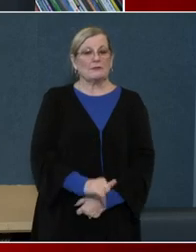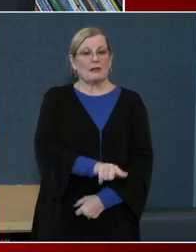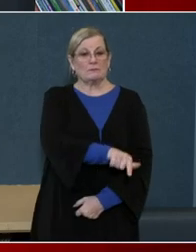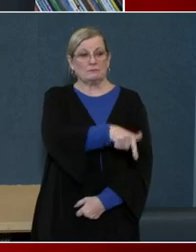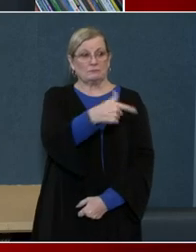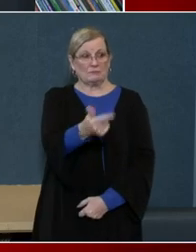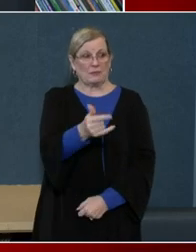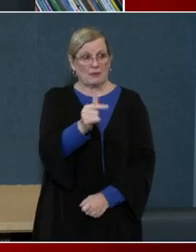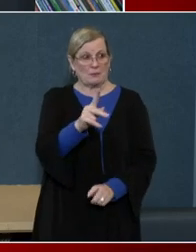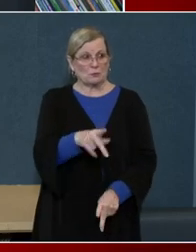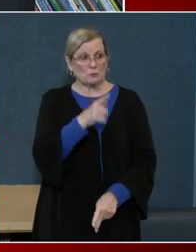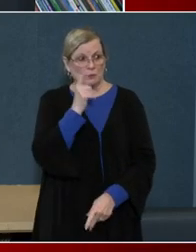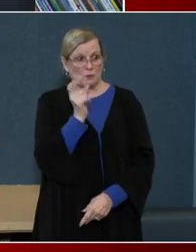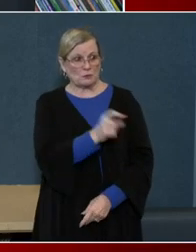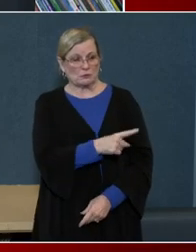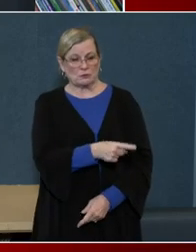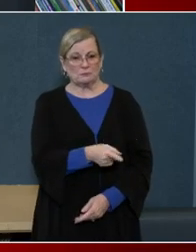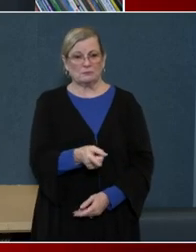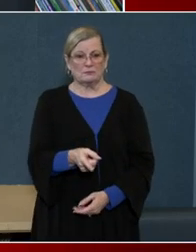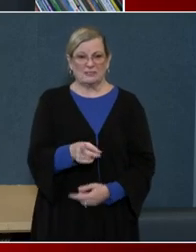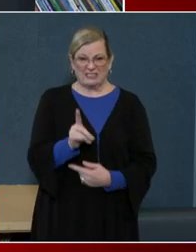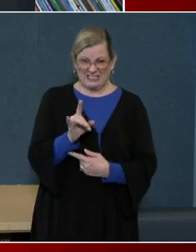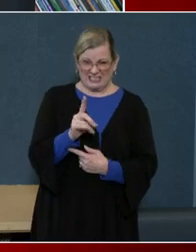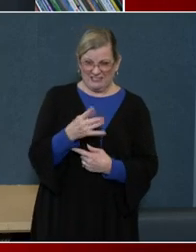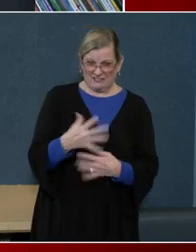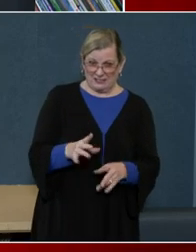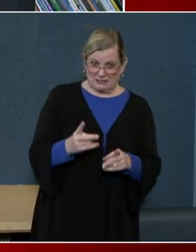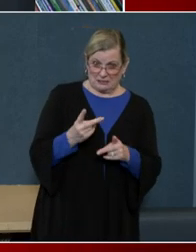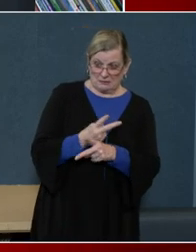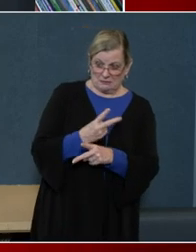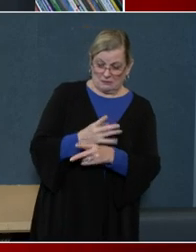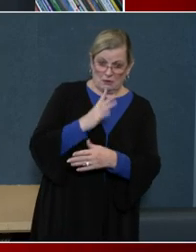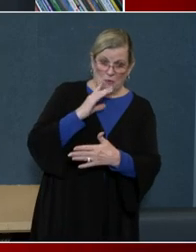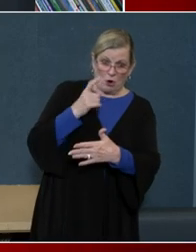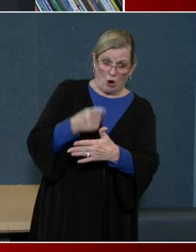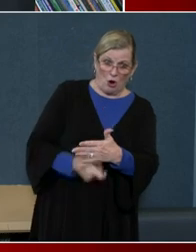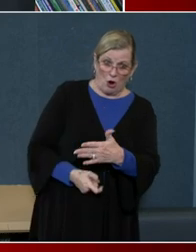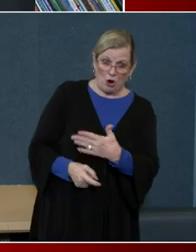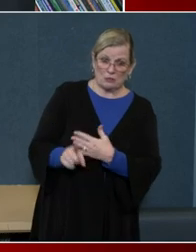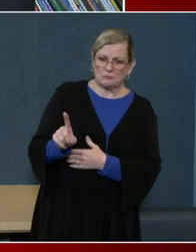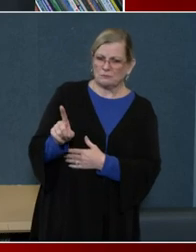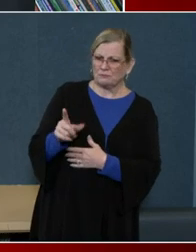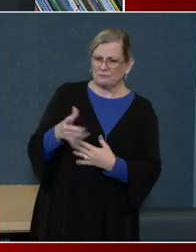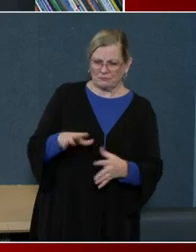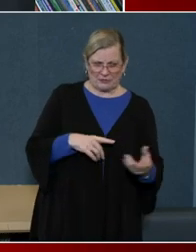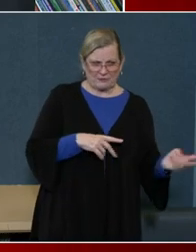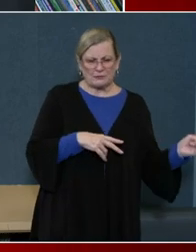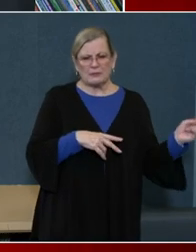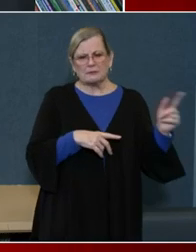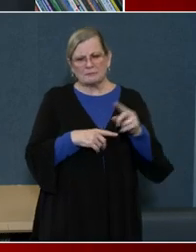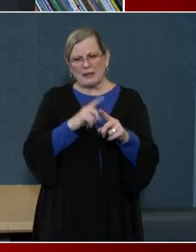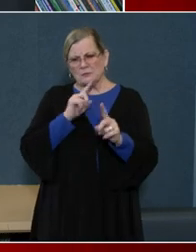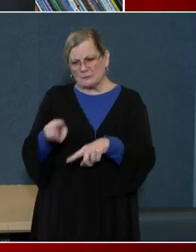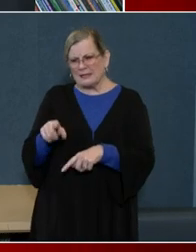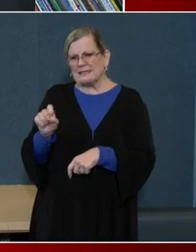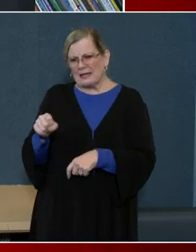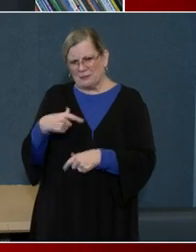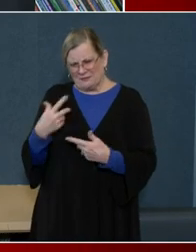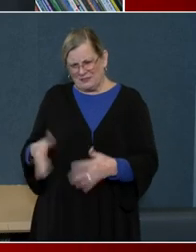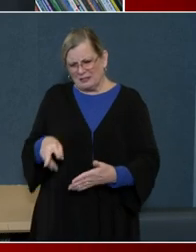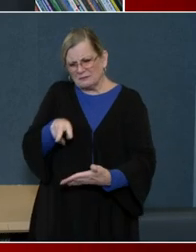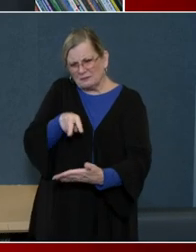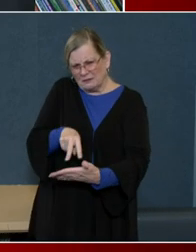any of this? We did ask for a cost. It didn't go through the rigor of a chief financial officer analysis because this